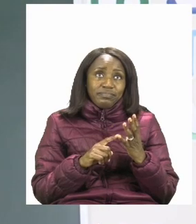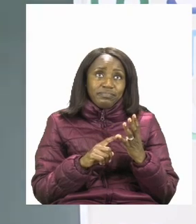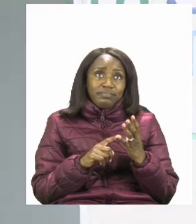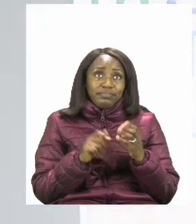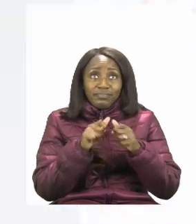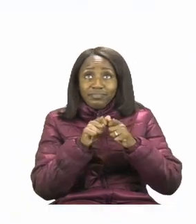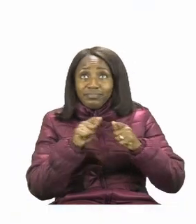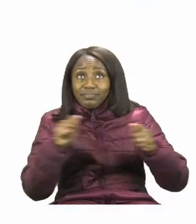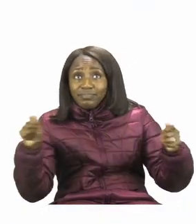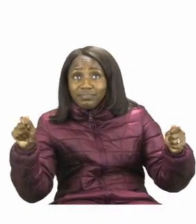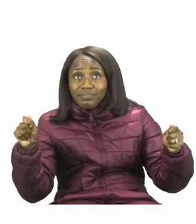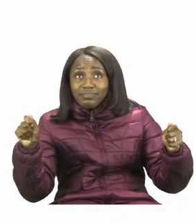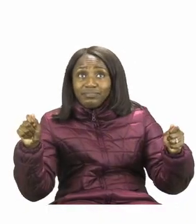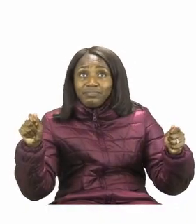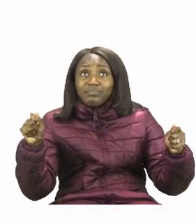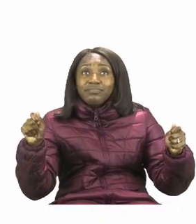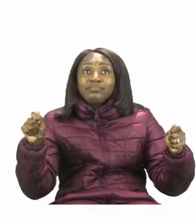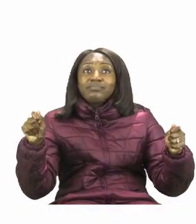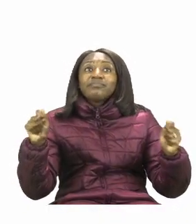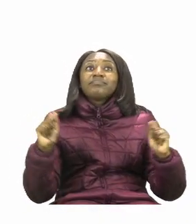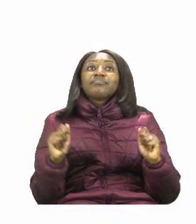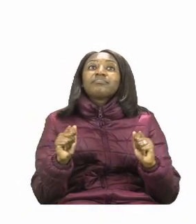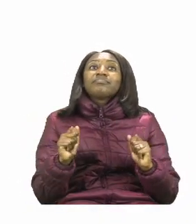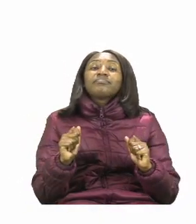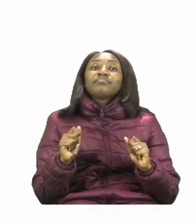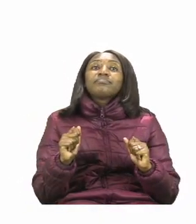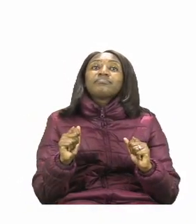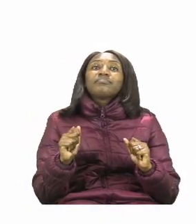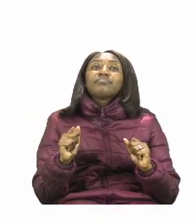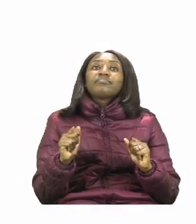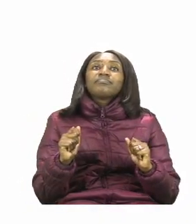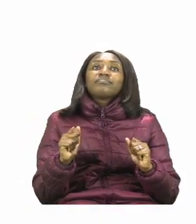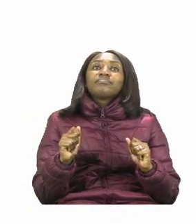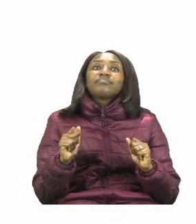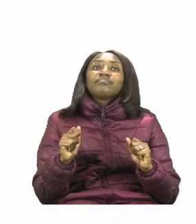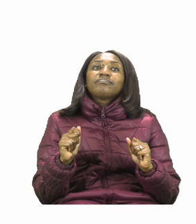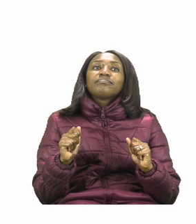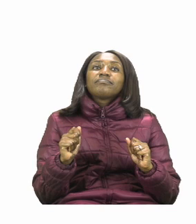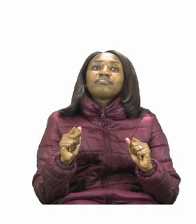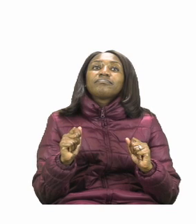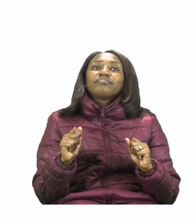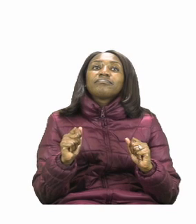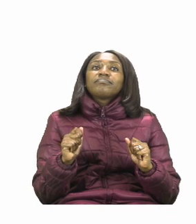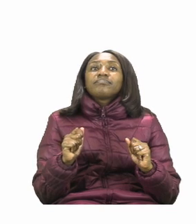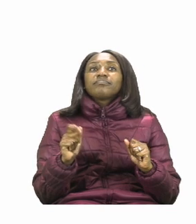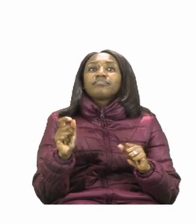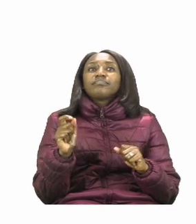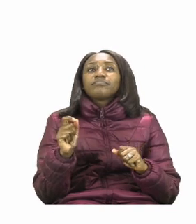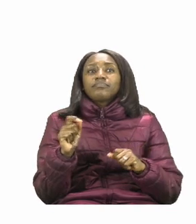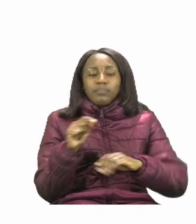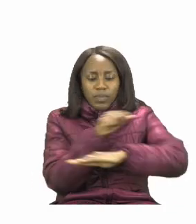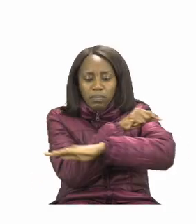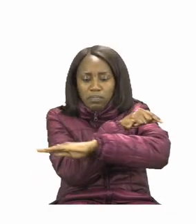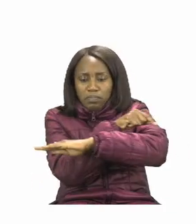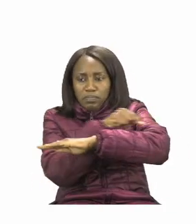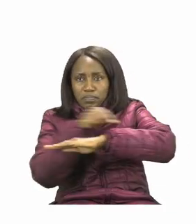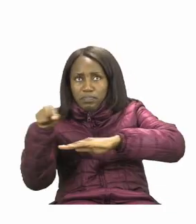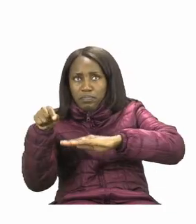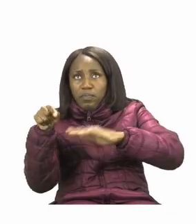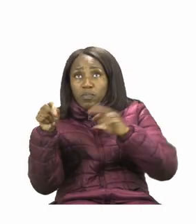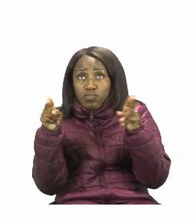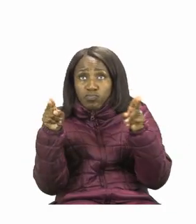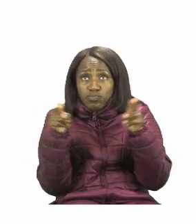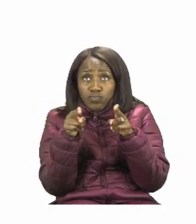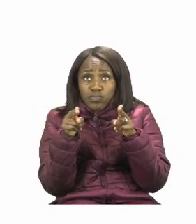the length of the arrow. And after that, you're going to draw a line that is shorter than